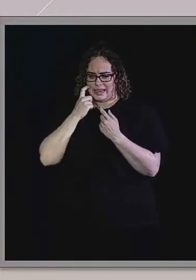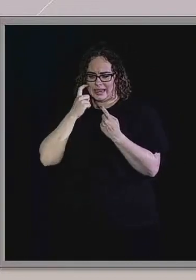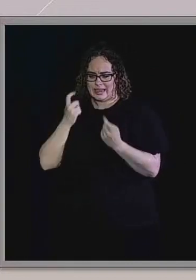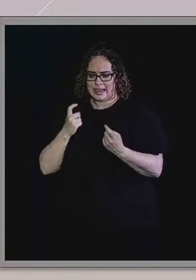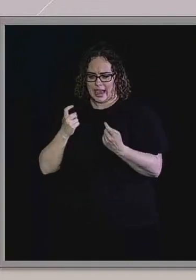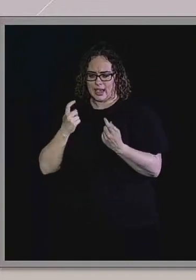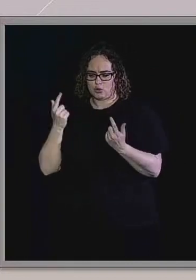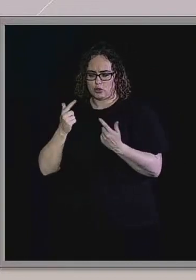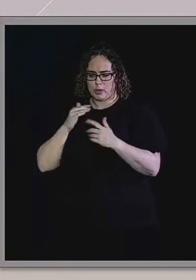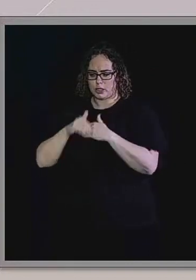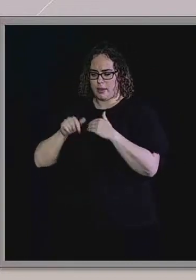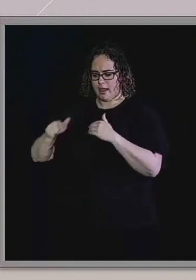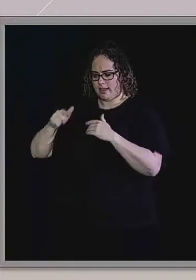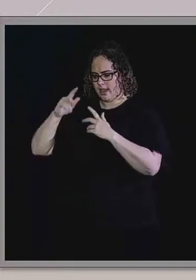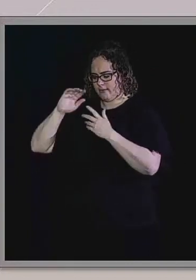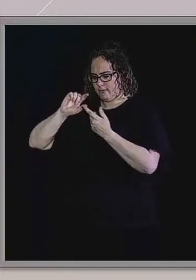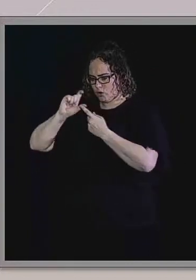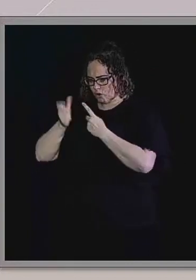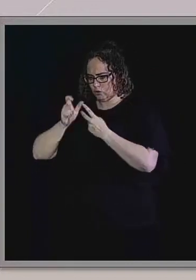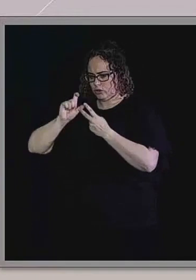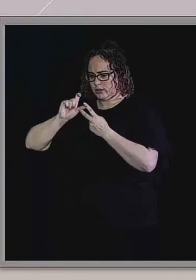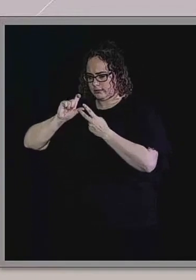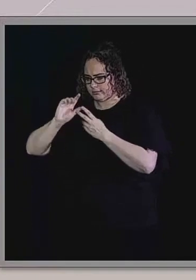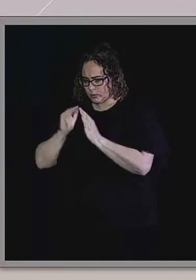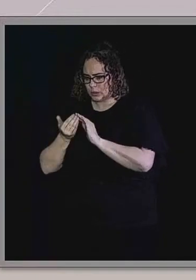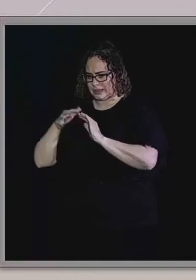Yindjibarndi and Yindjibarndi alone,